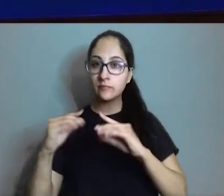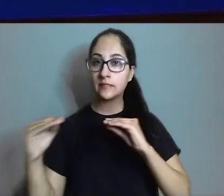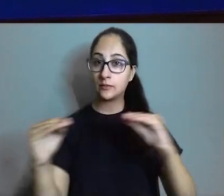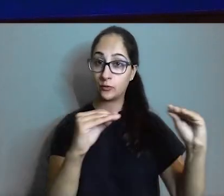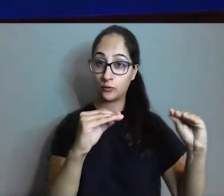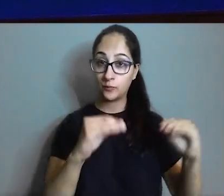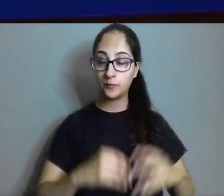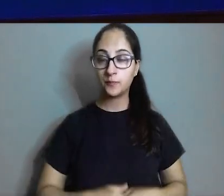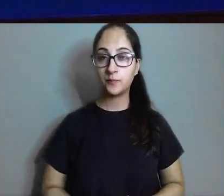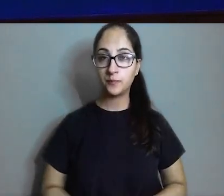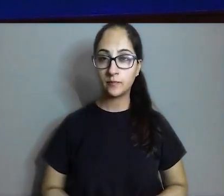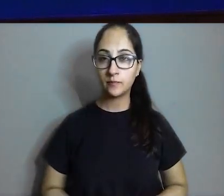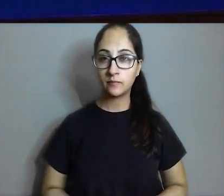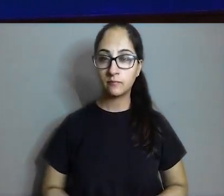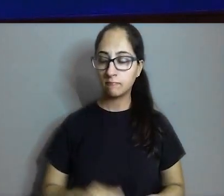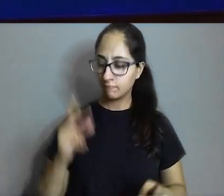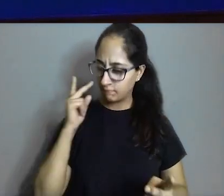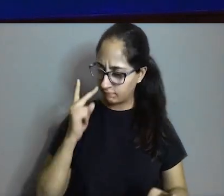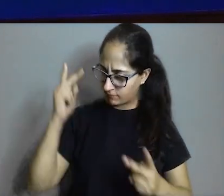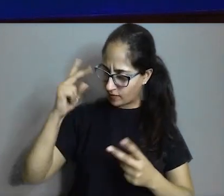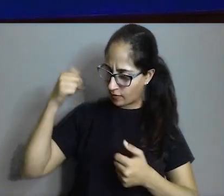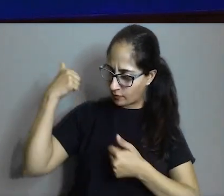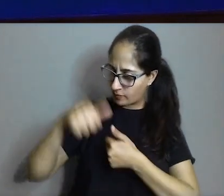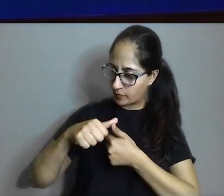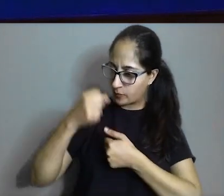to music education.